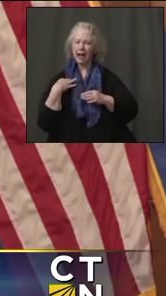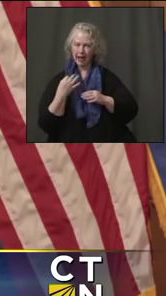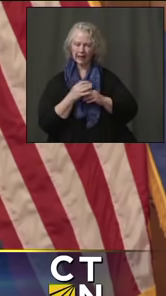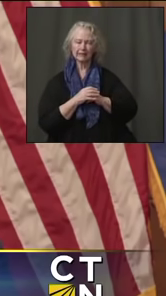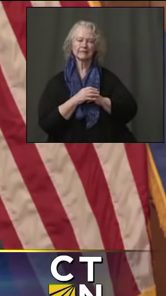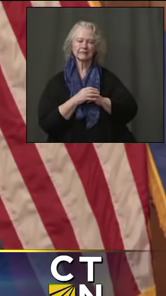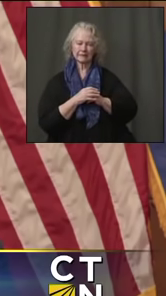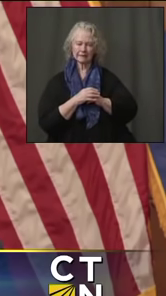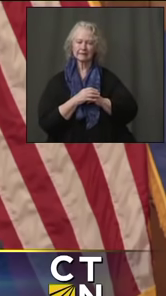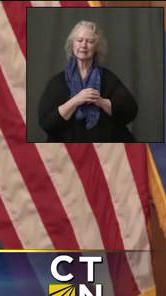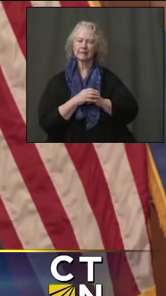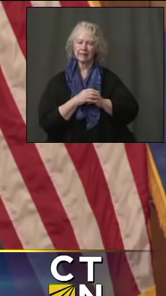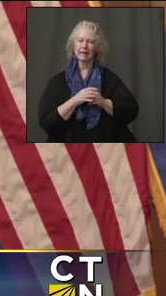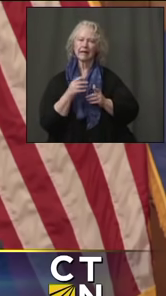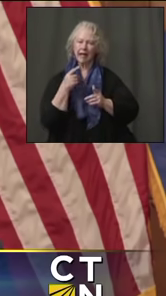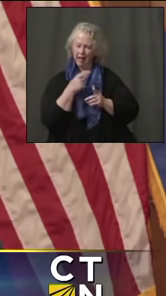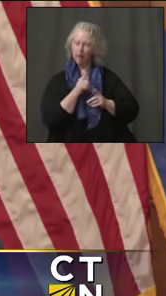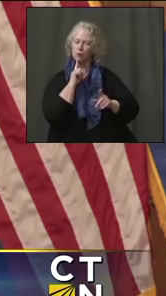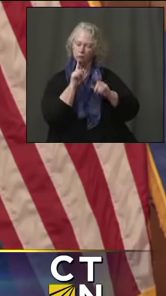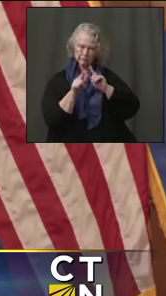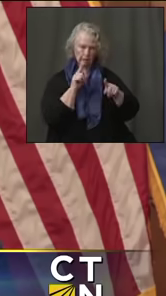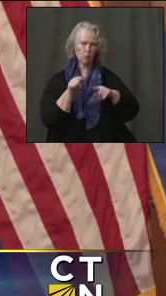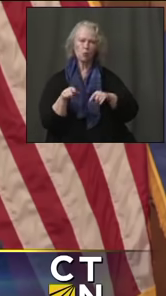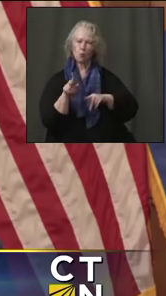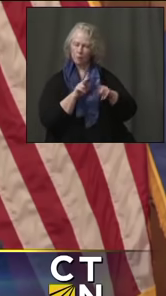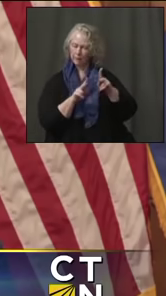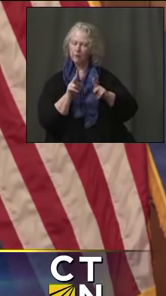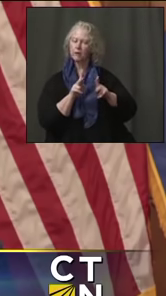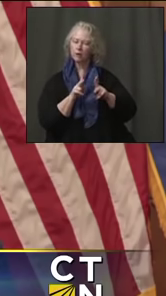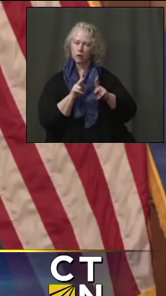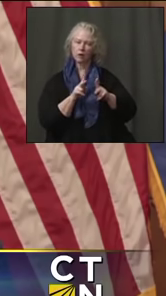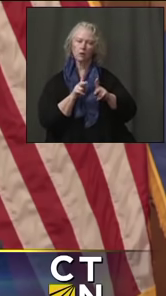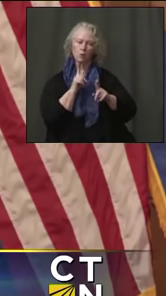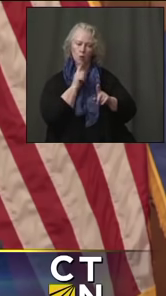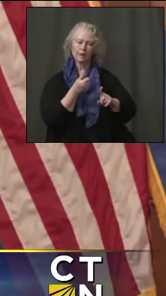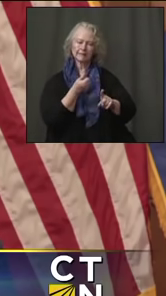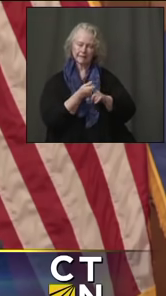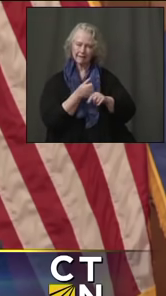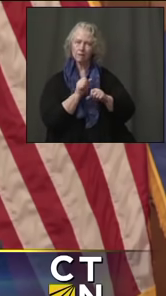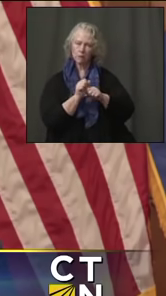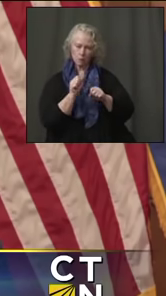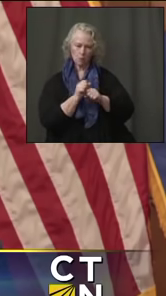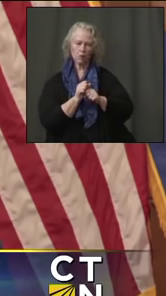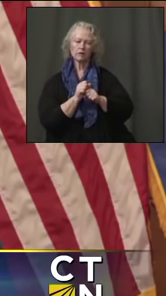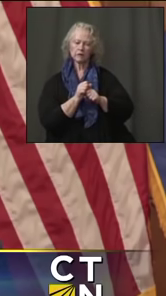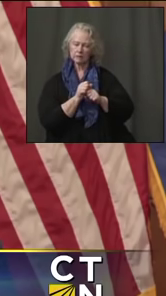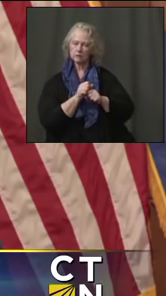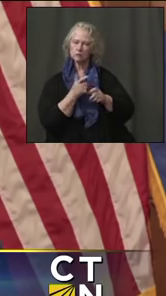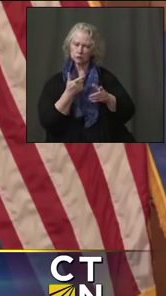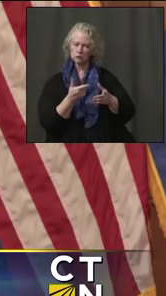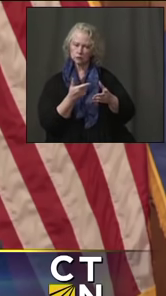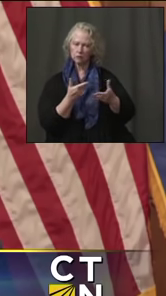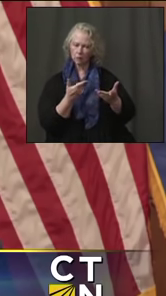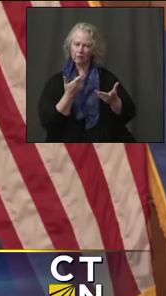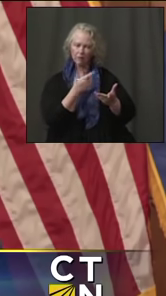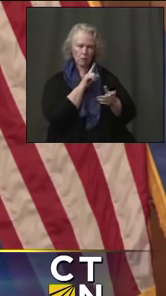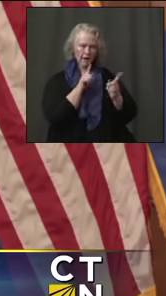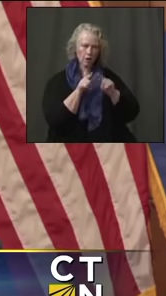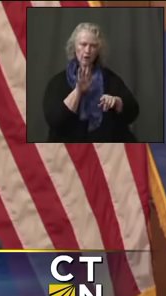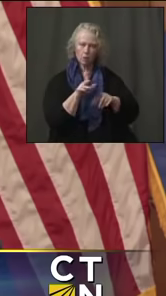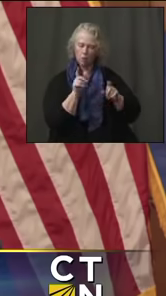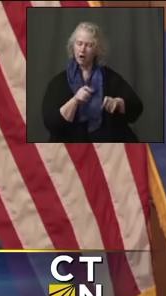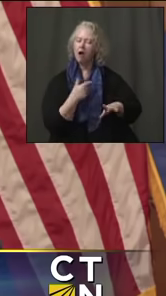will be continuously responsive to those individuals who are self-employed, so they have the clarity that they're looking for. I